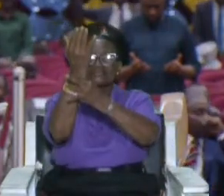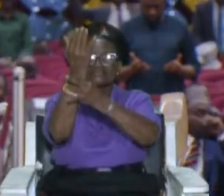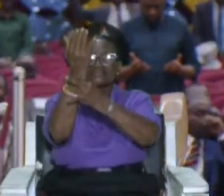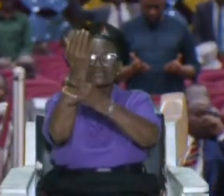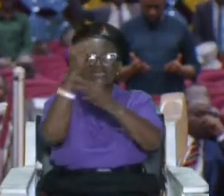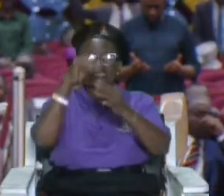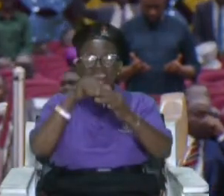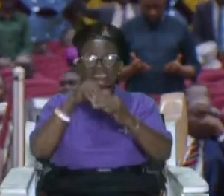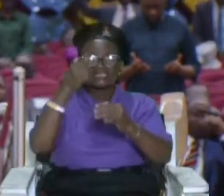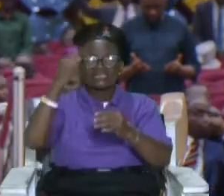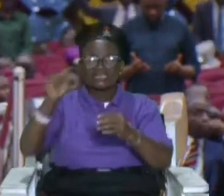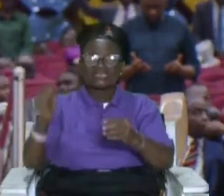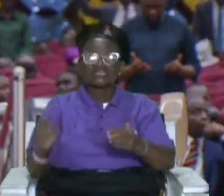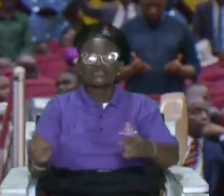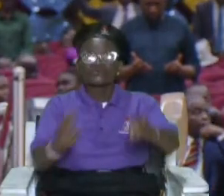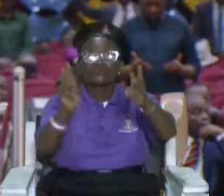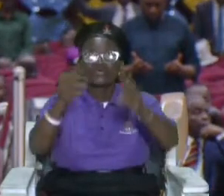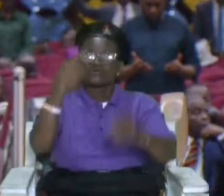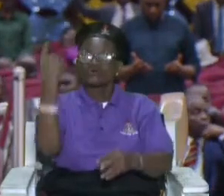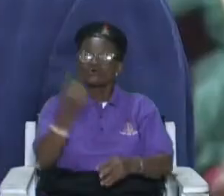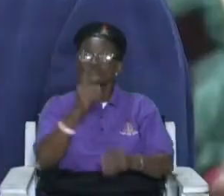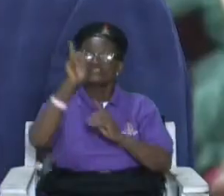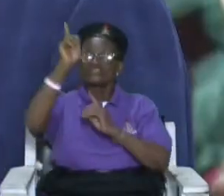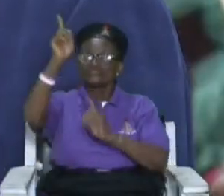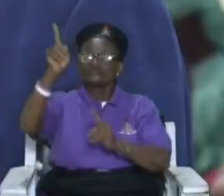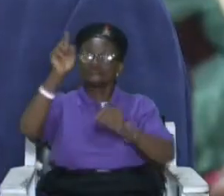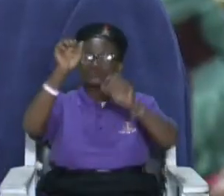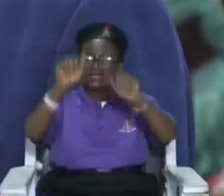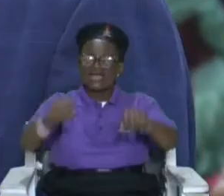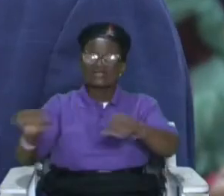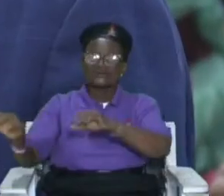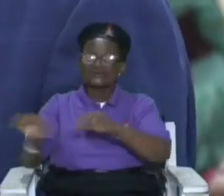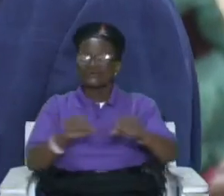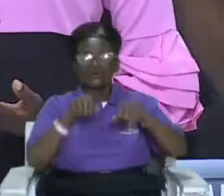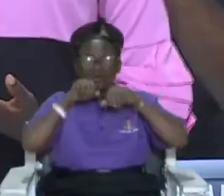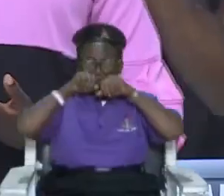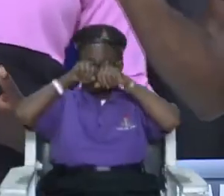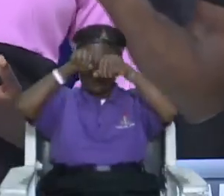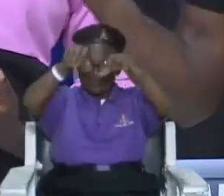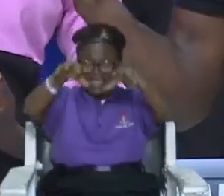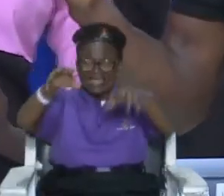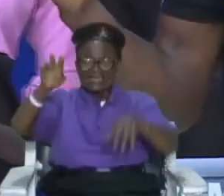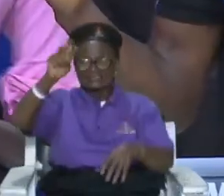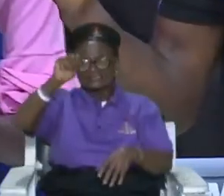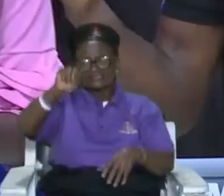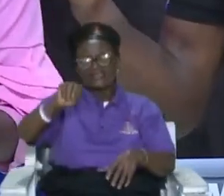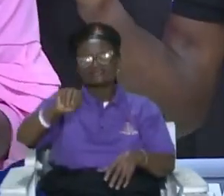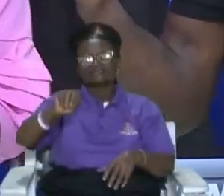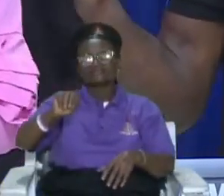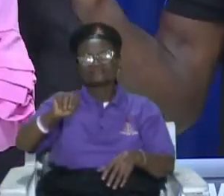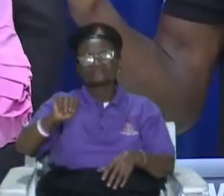In the way only you can do, bless them.